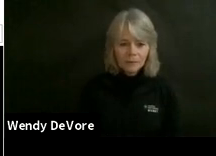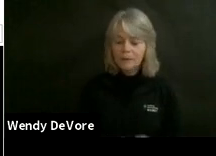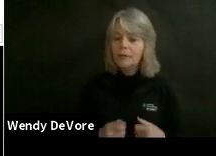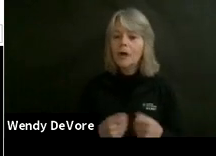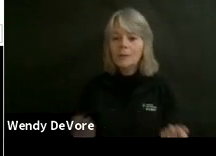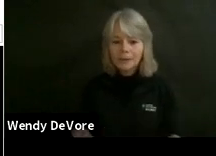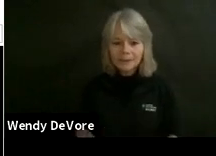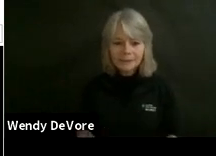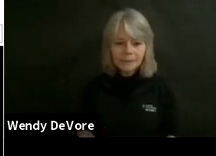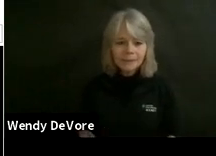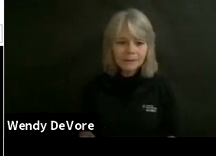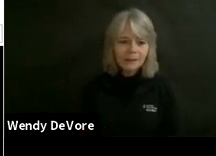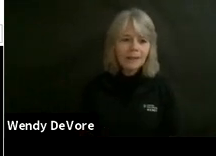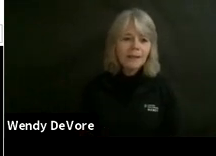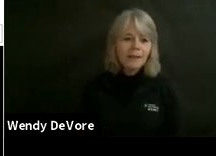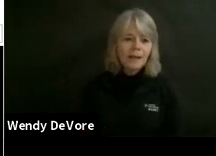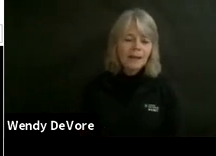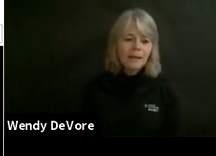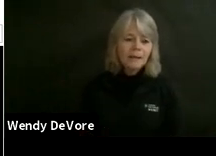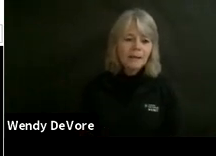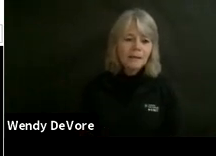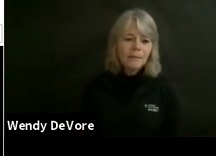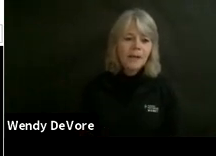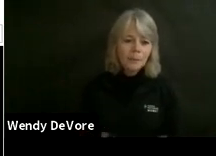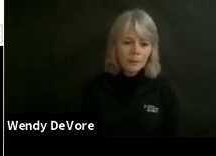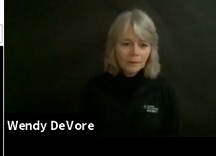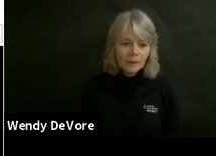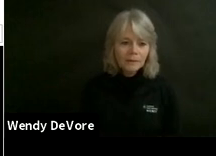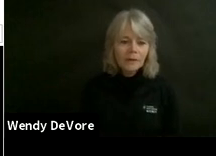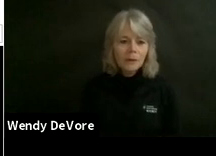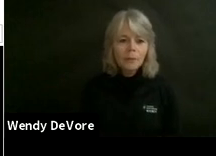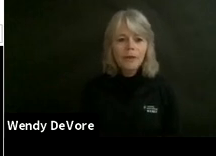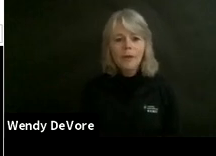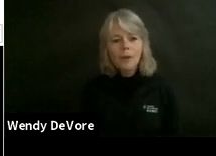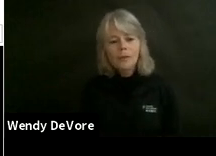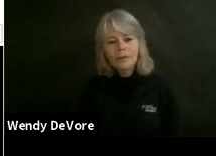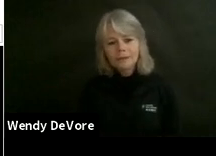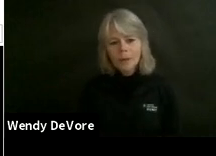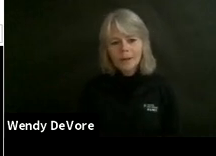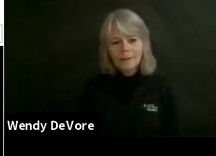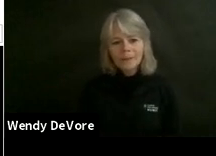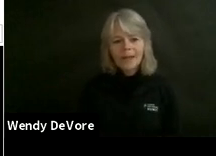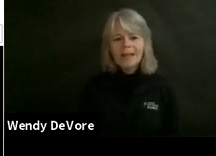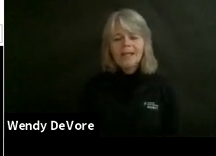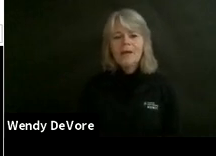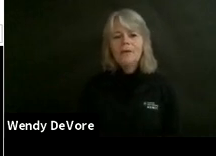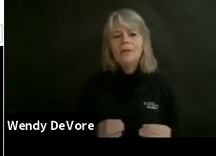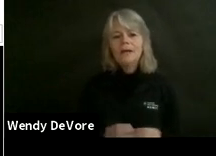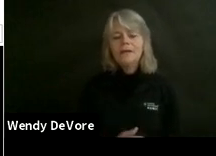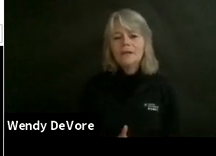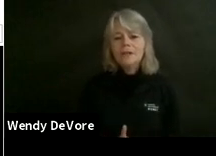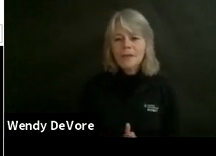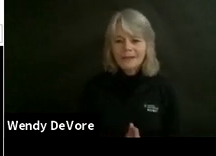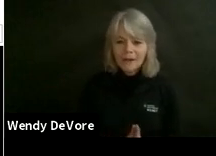out for all participants and the paperwork that you will be going over as well. Now,